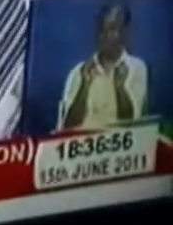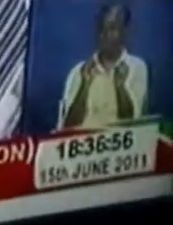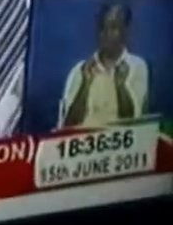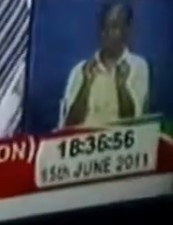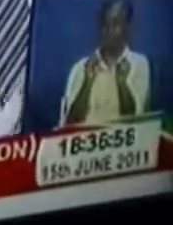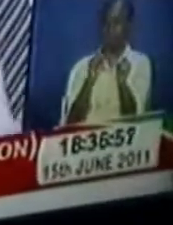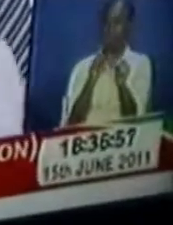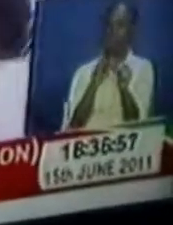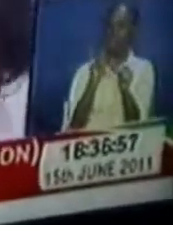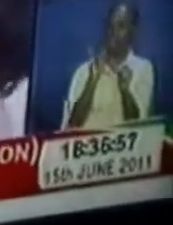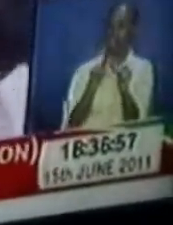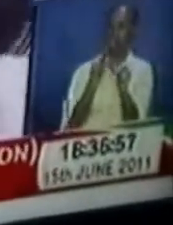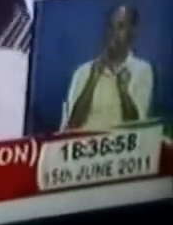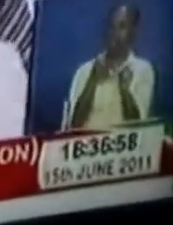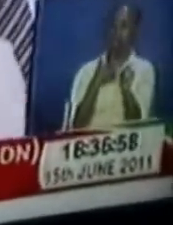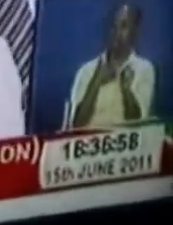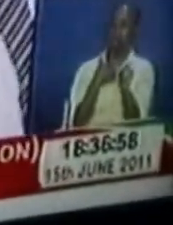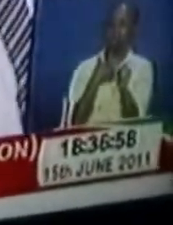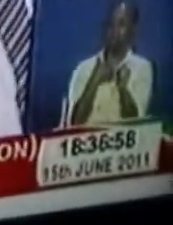directs that